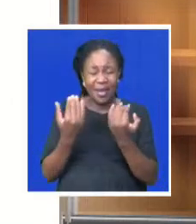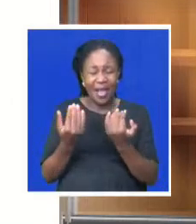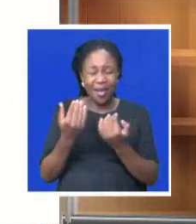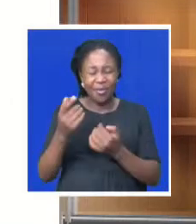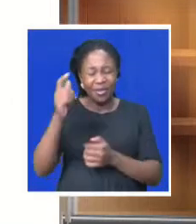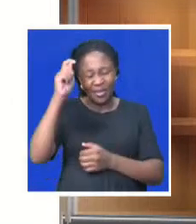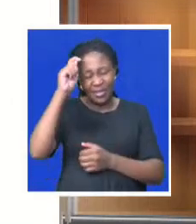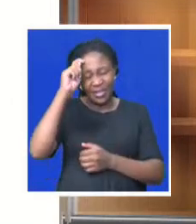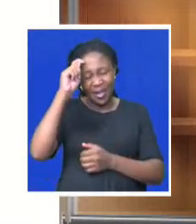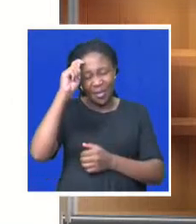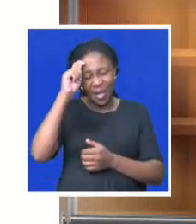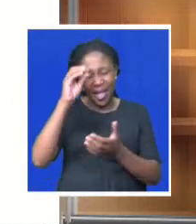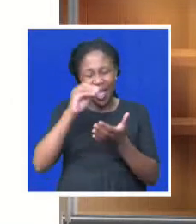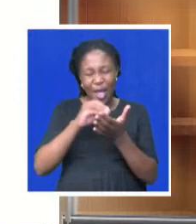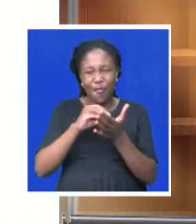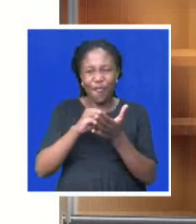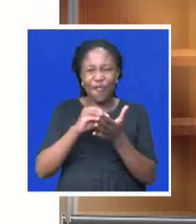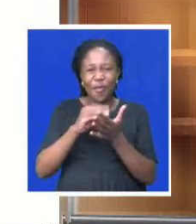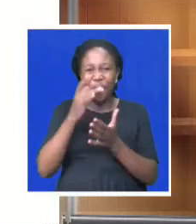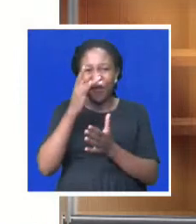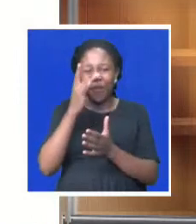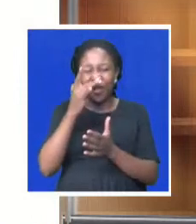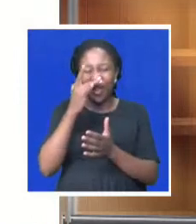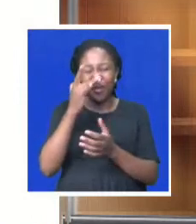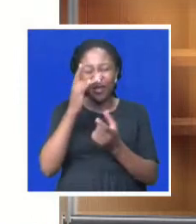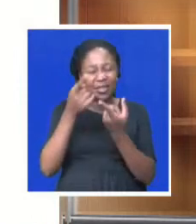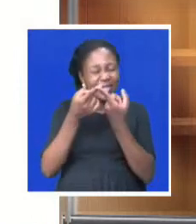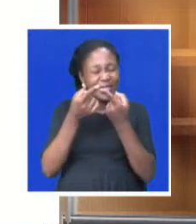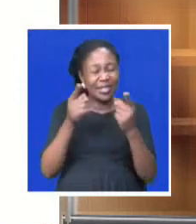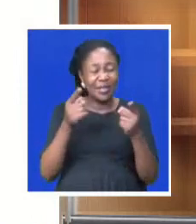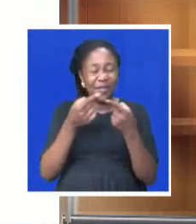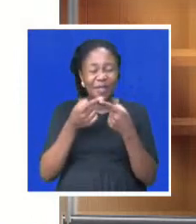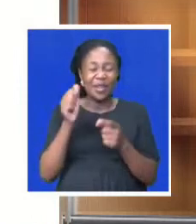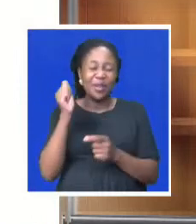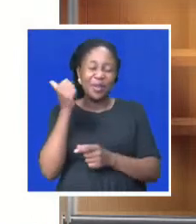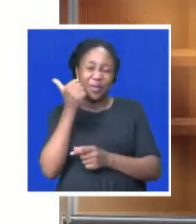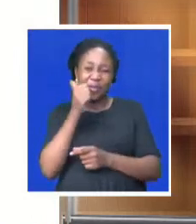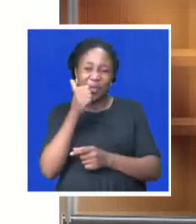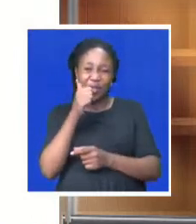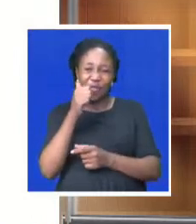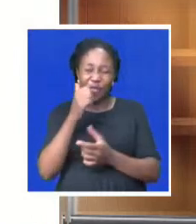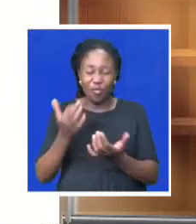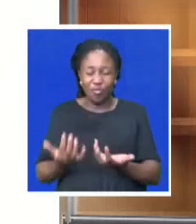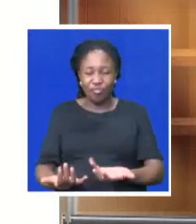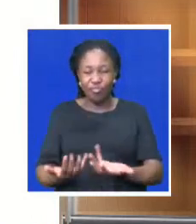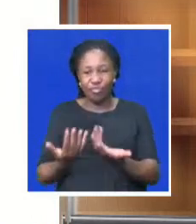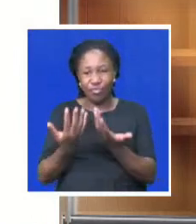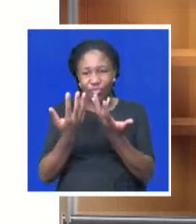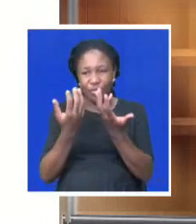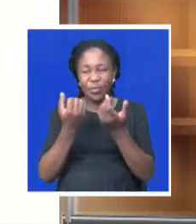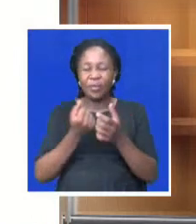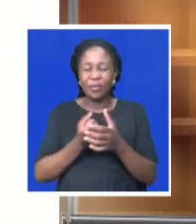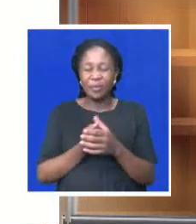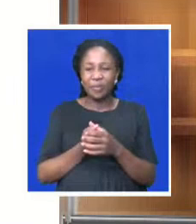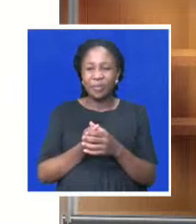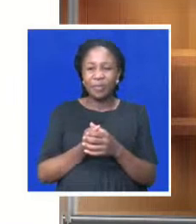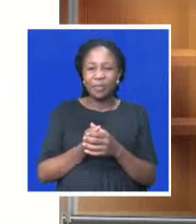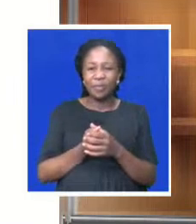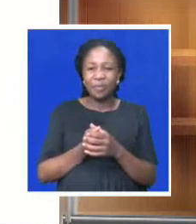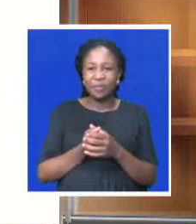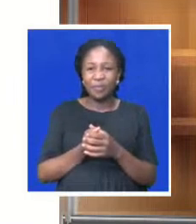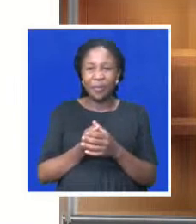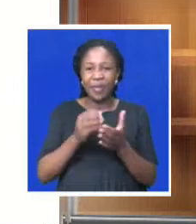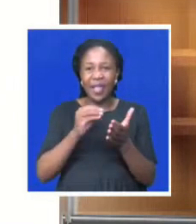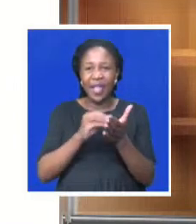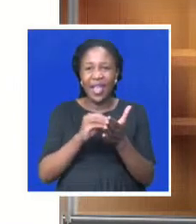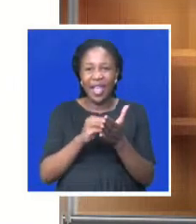lavenders, like roses. We can think of any other beautiful flowers that have what? Appealing